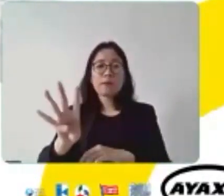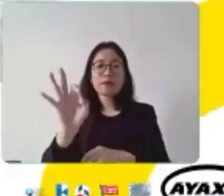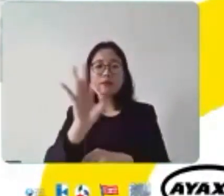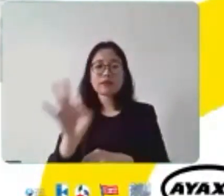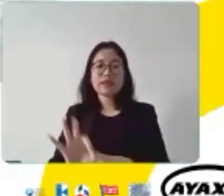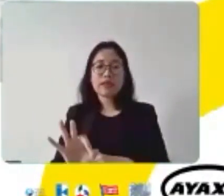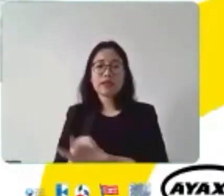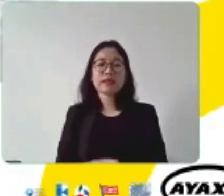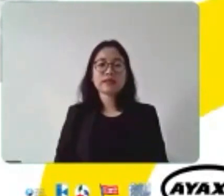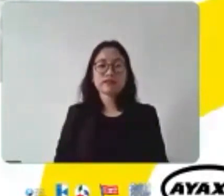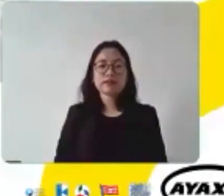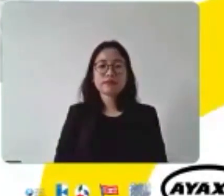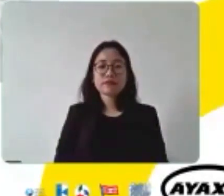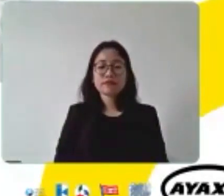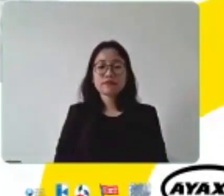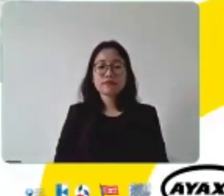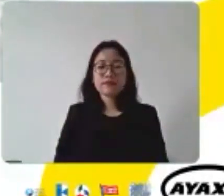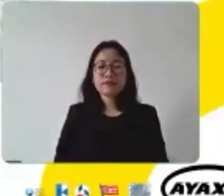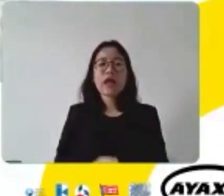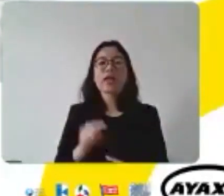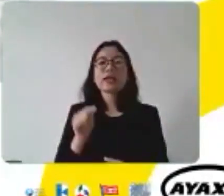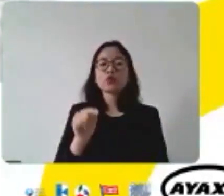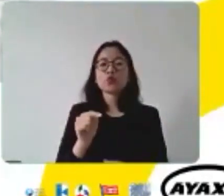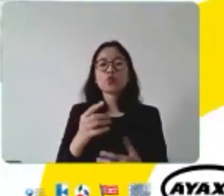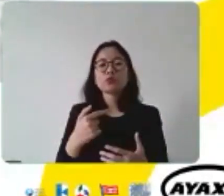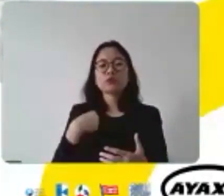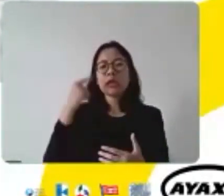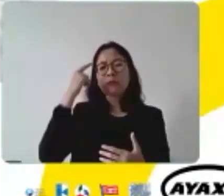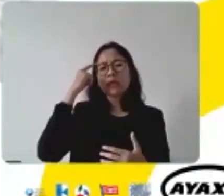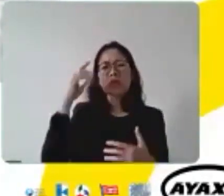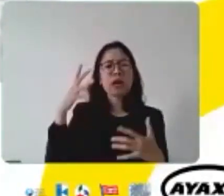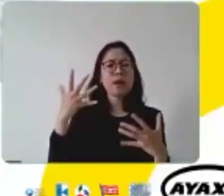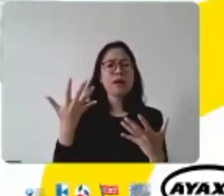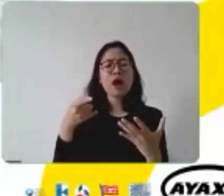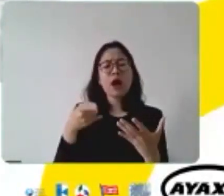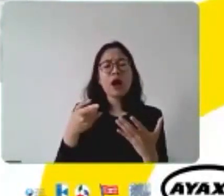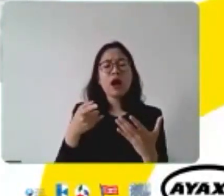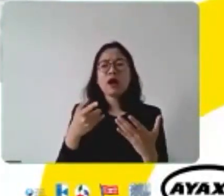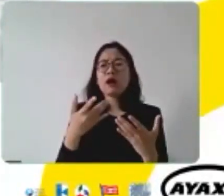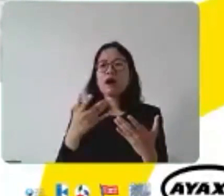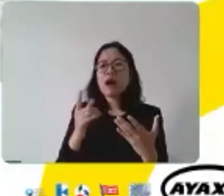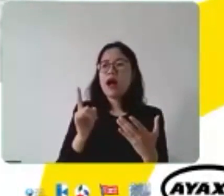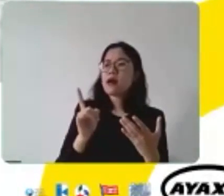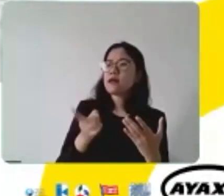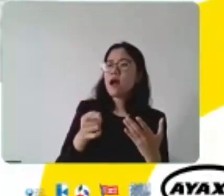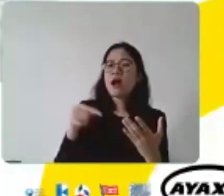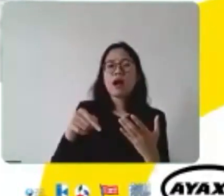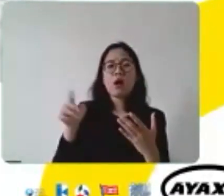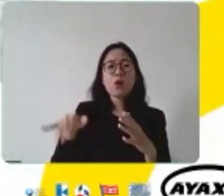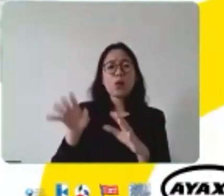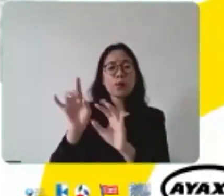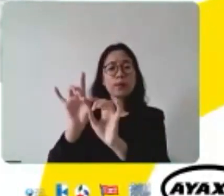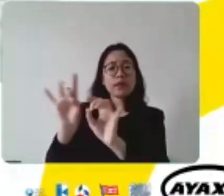there's quite this big difference in risk of deaths from PM 2.5 in the